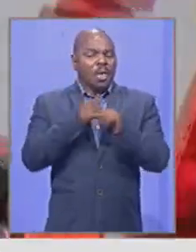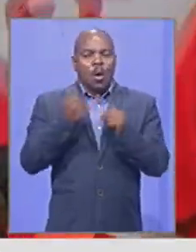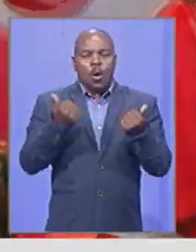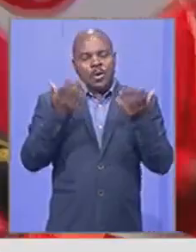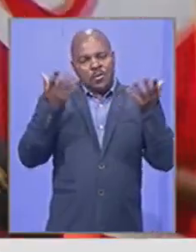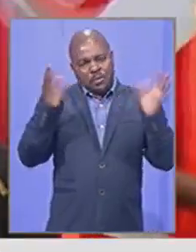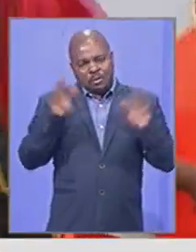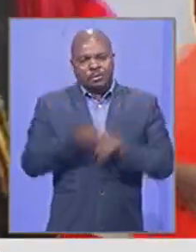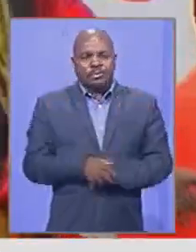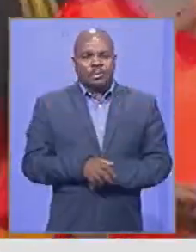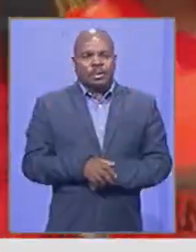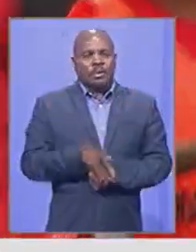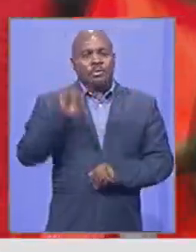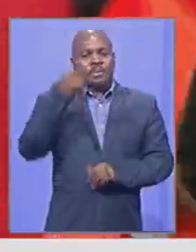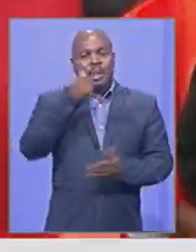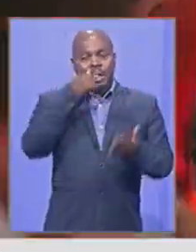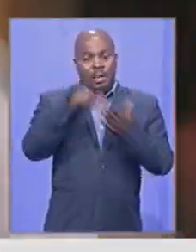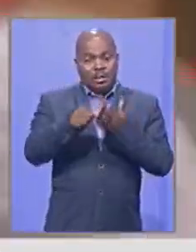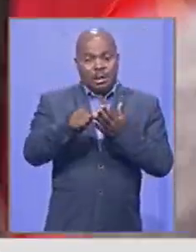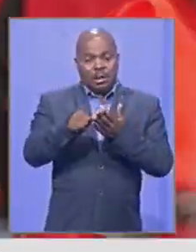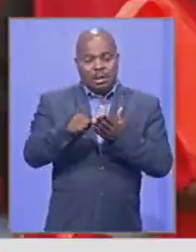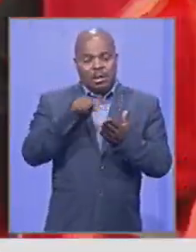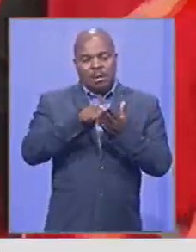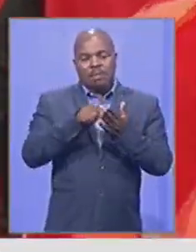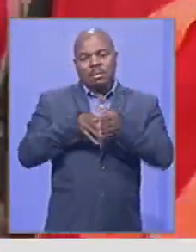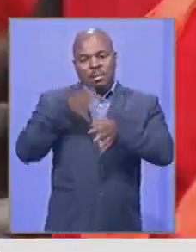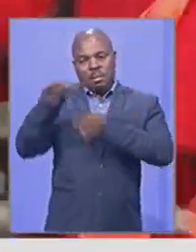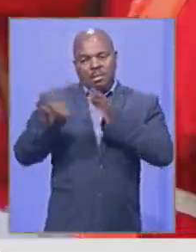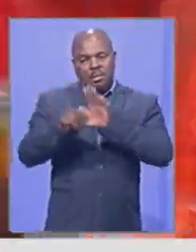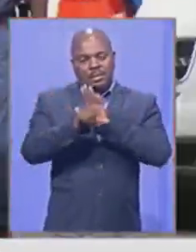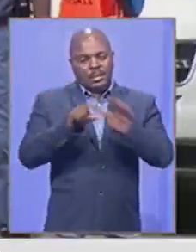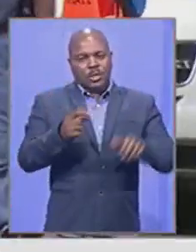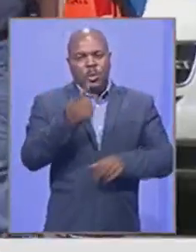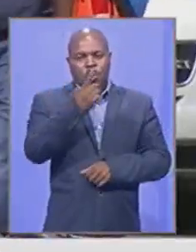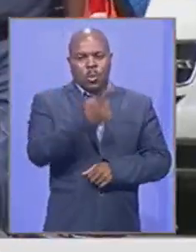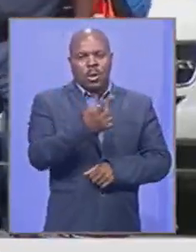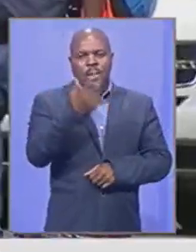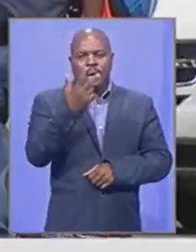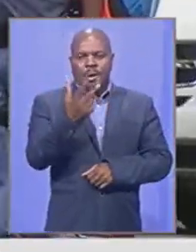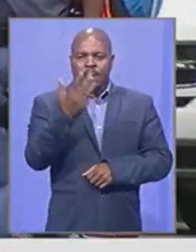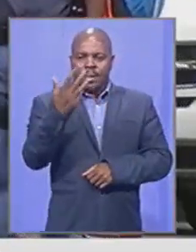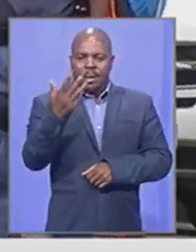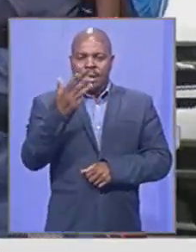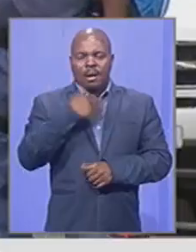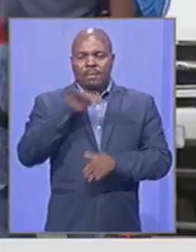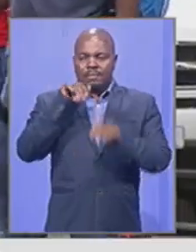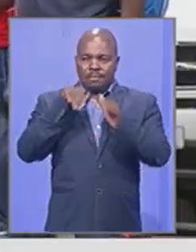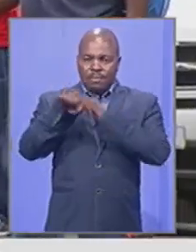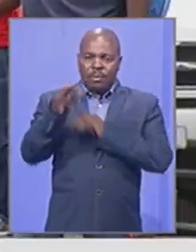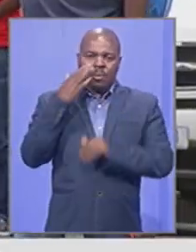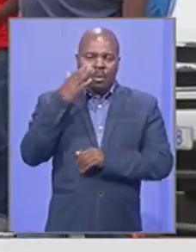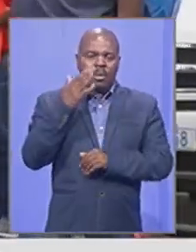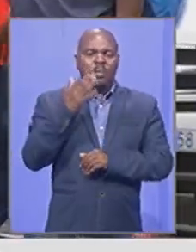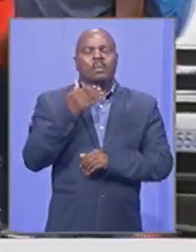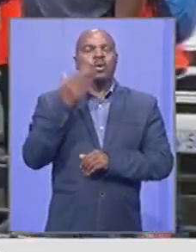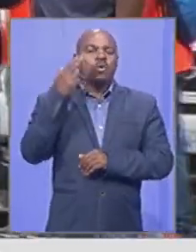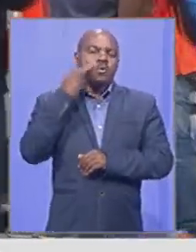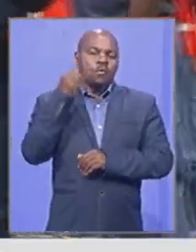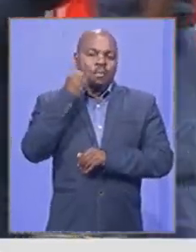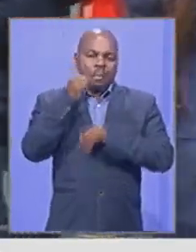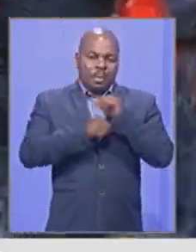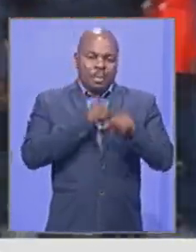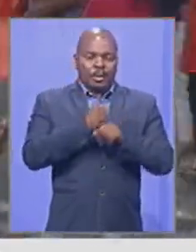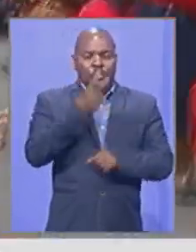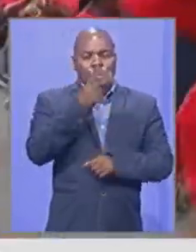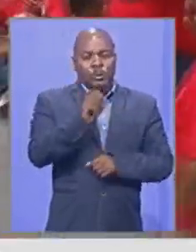In fact, the first letter that talks to the Section 189 was sent to the unions in November 2022. The one